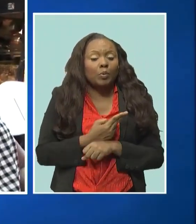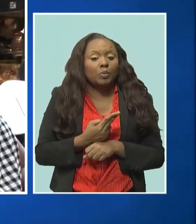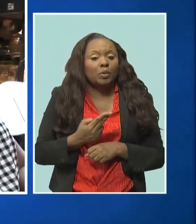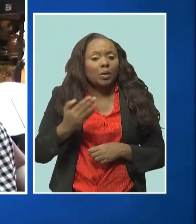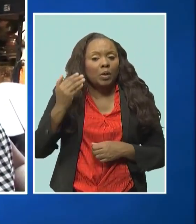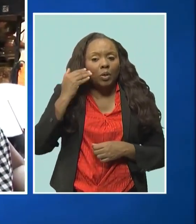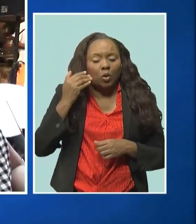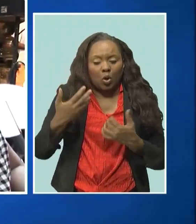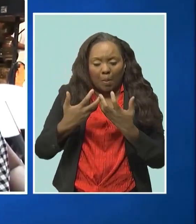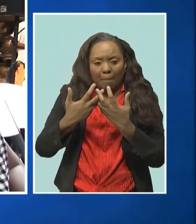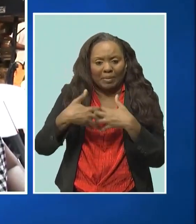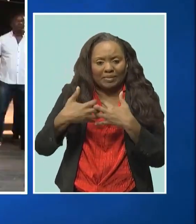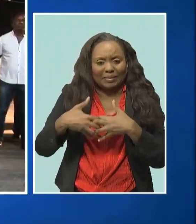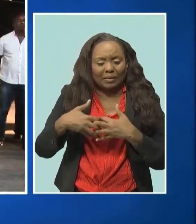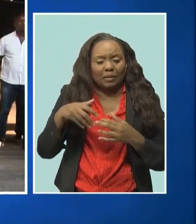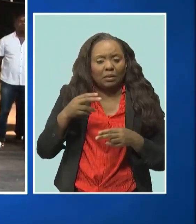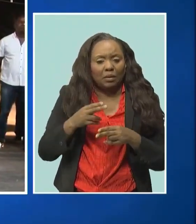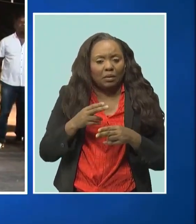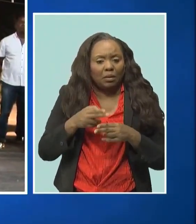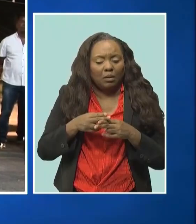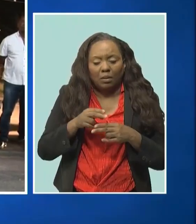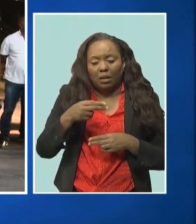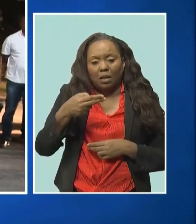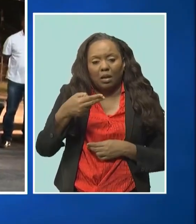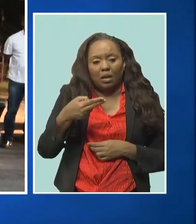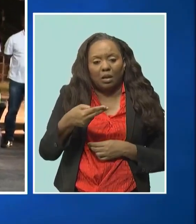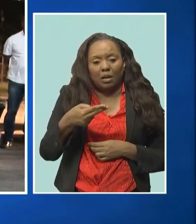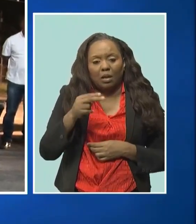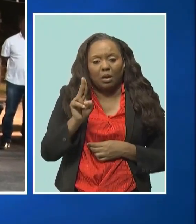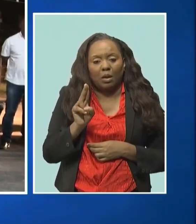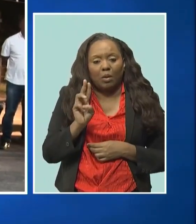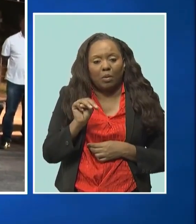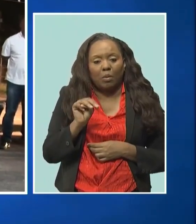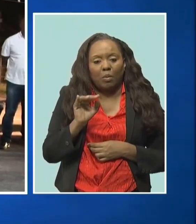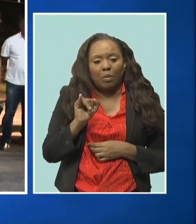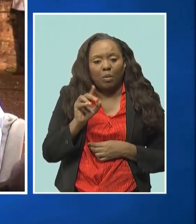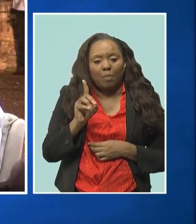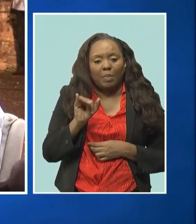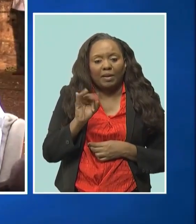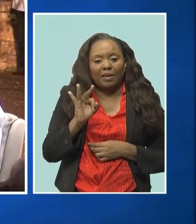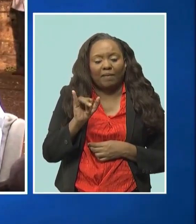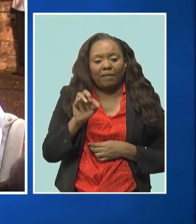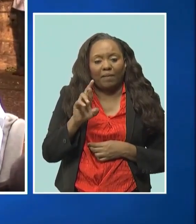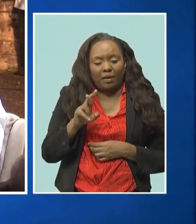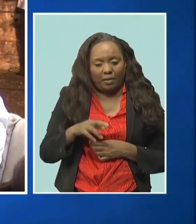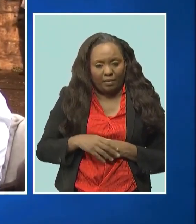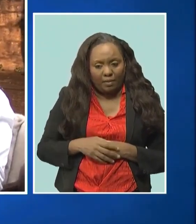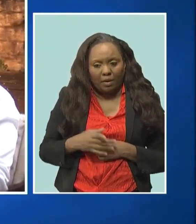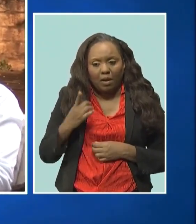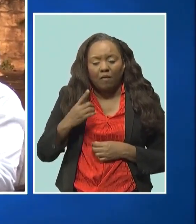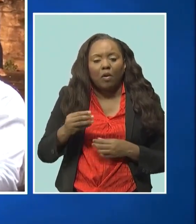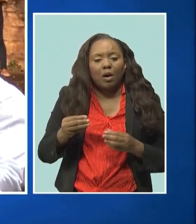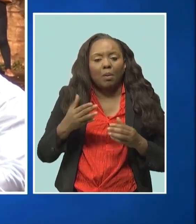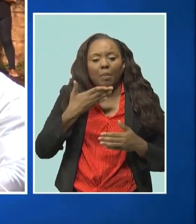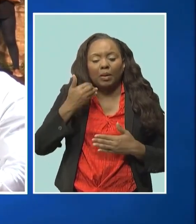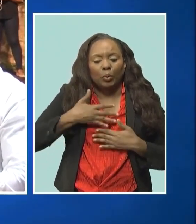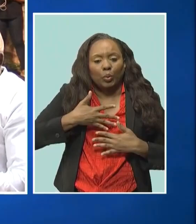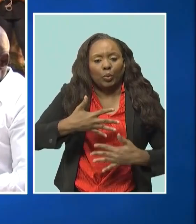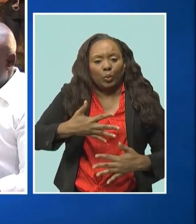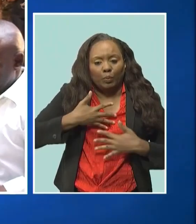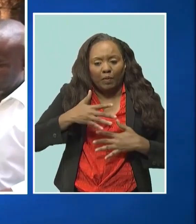sections. Prime Minister Mottley made it clear that she does not want the issue to lag. What I want is a